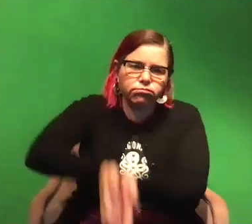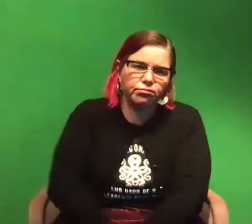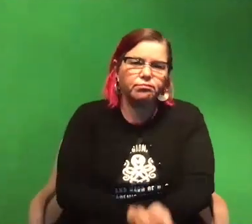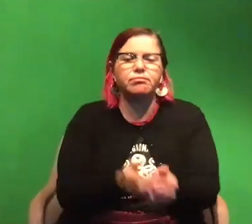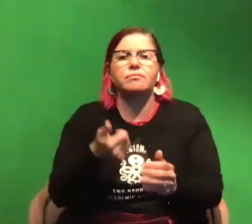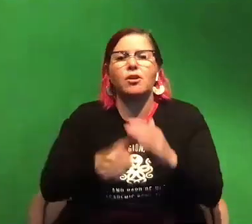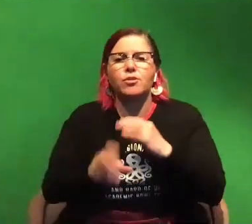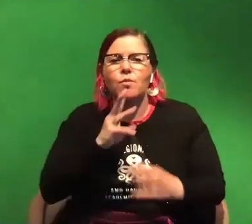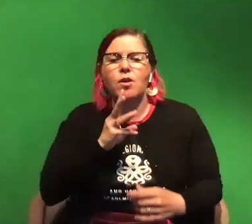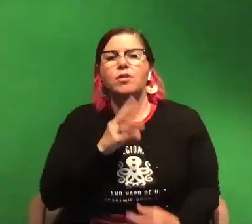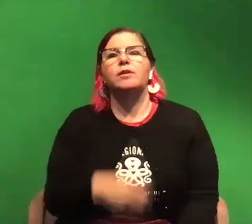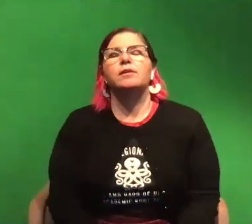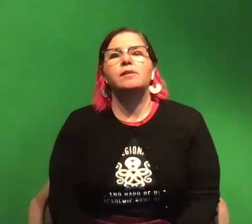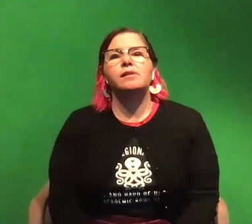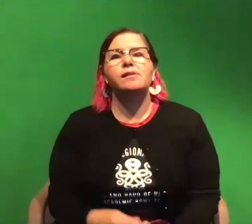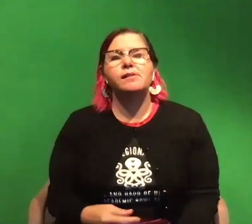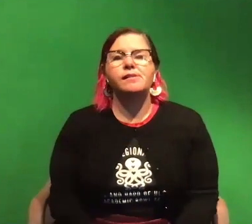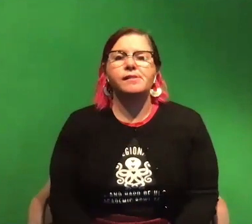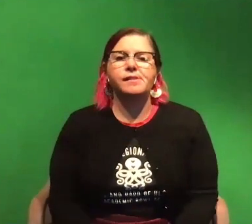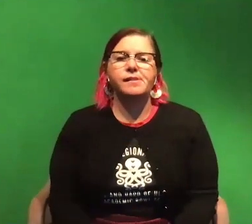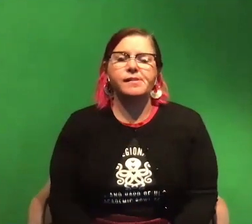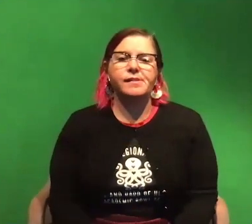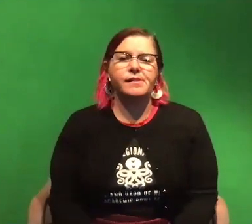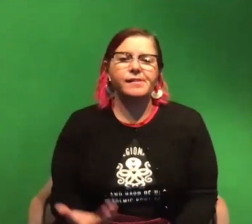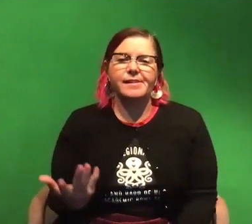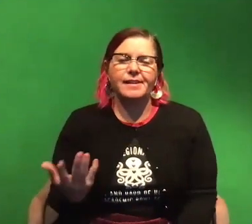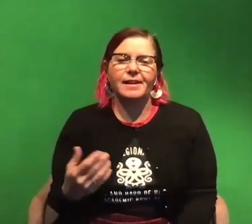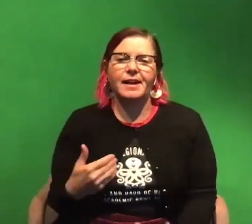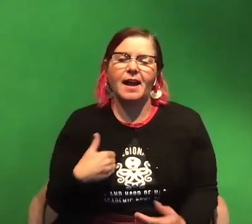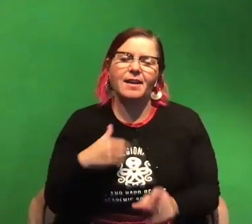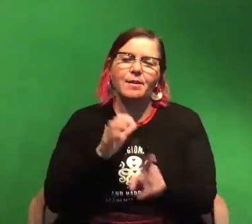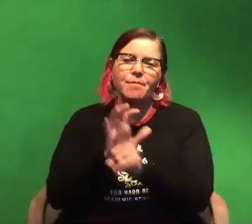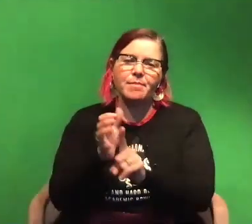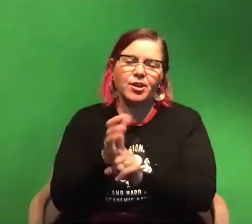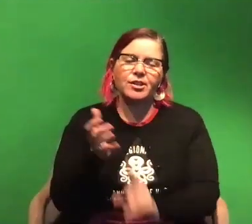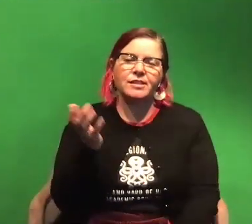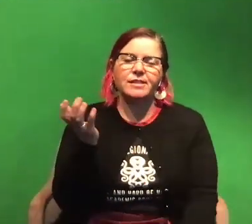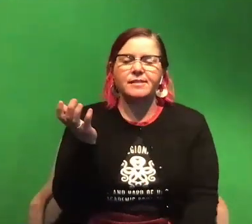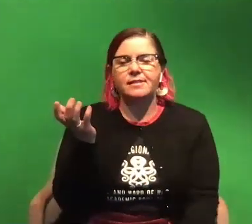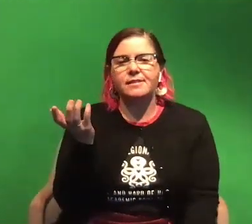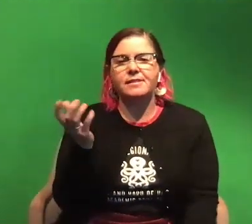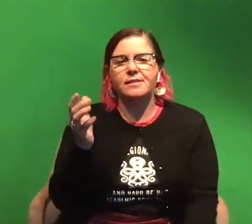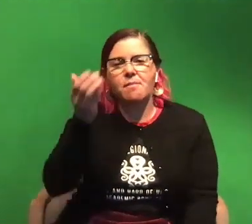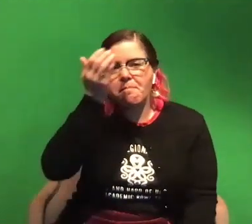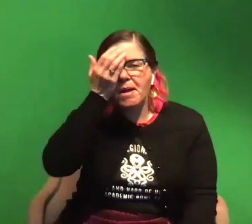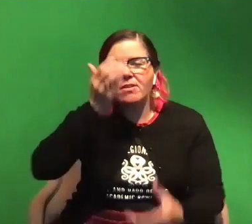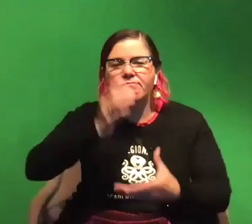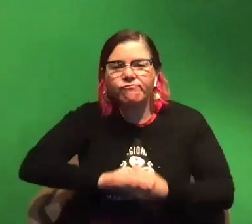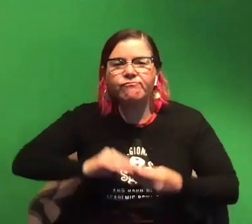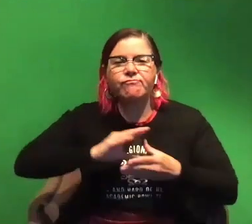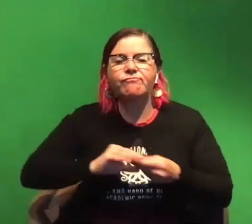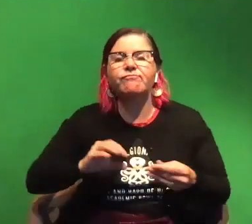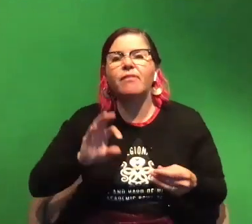waters and to their watery grave. And you know, it had a lot of popularity through pirate lore and